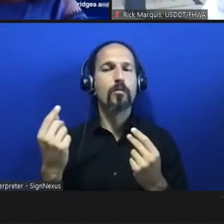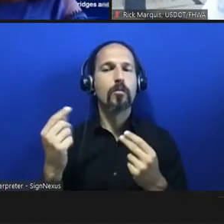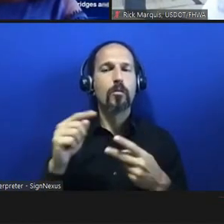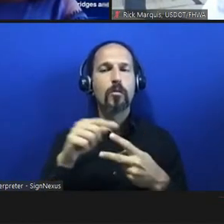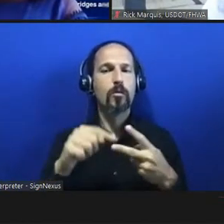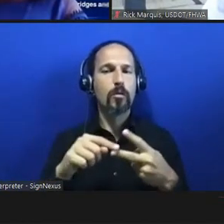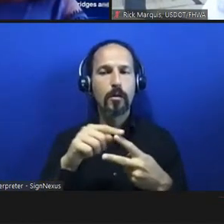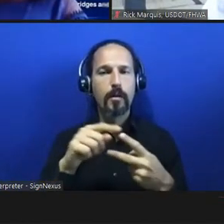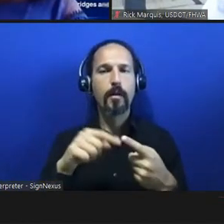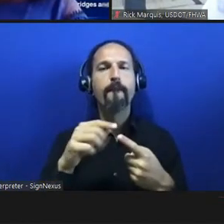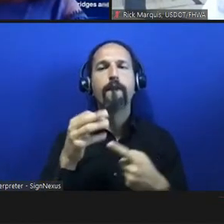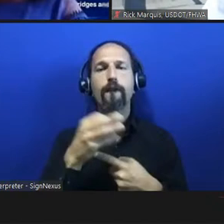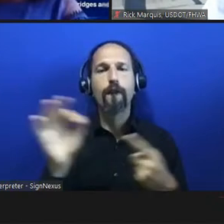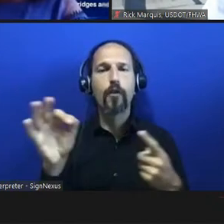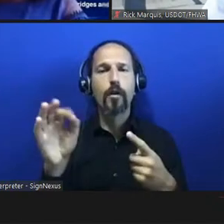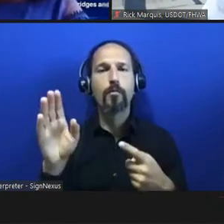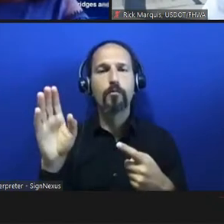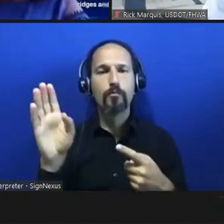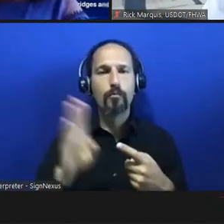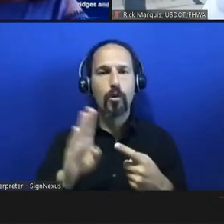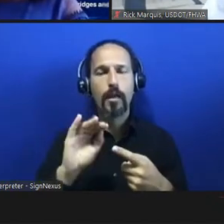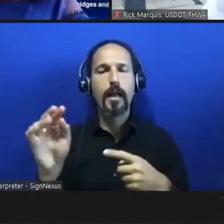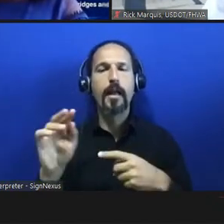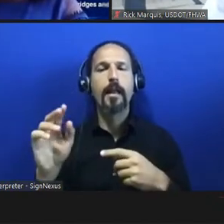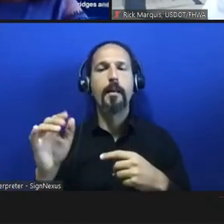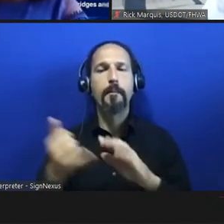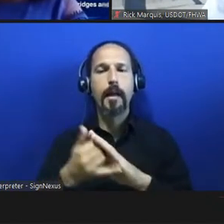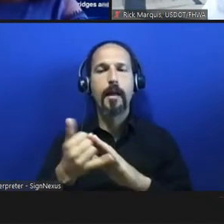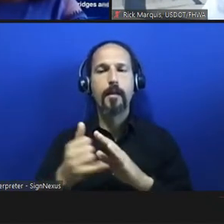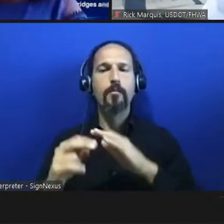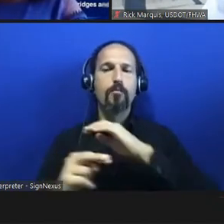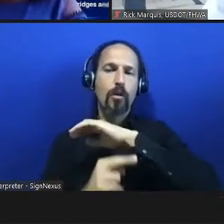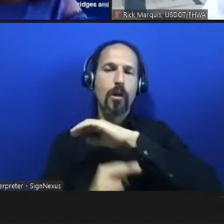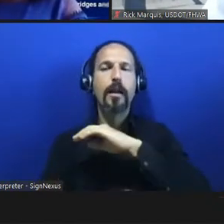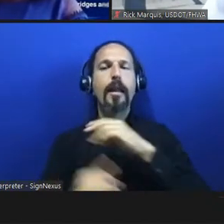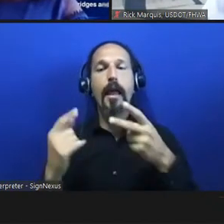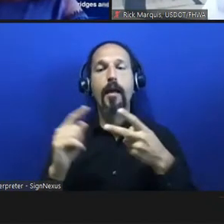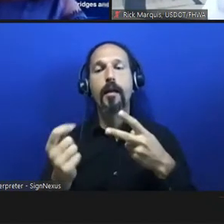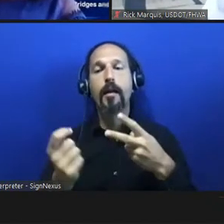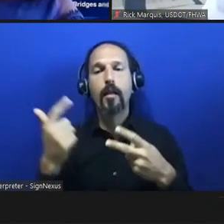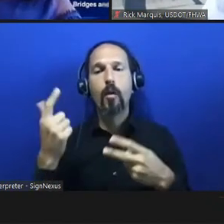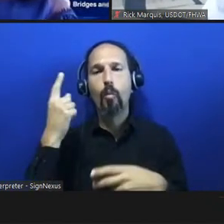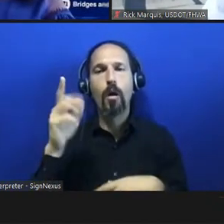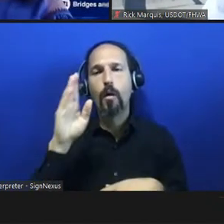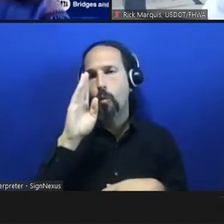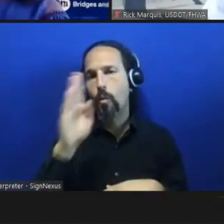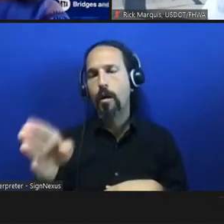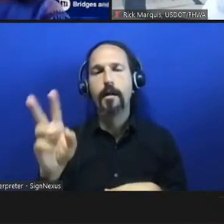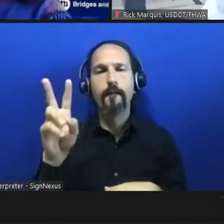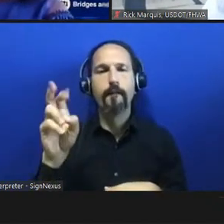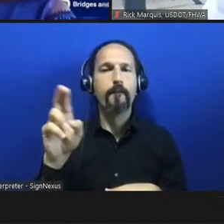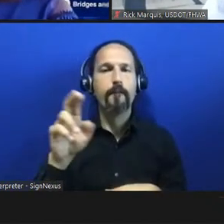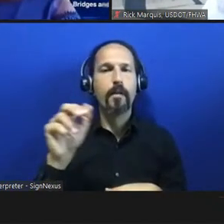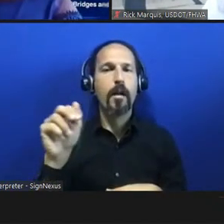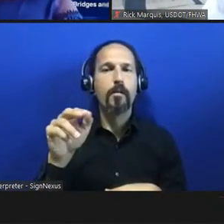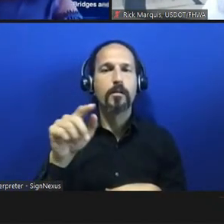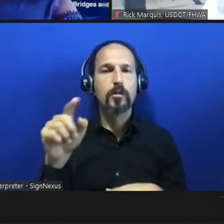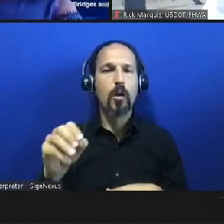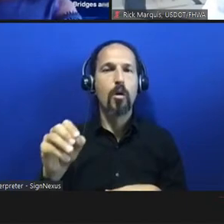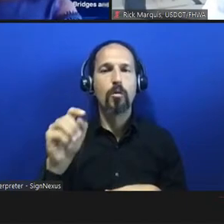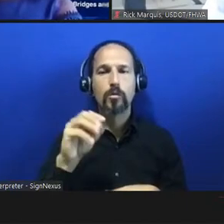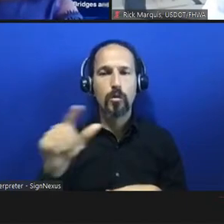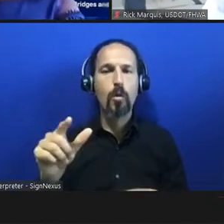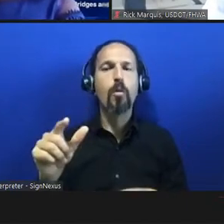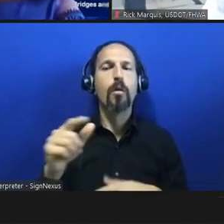one the free Brooklyn and Manhattan Bridges and two the now eliminated uh one horizontal toll and we fought for